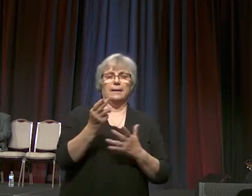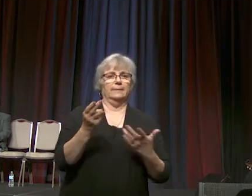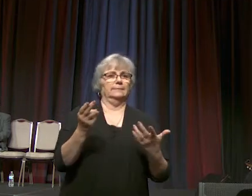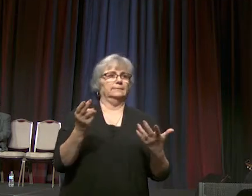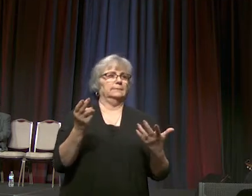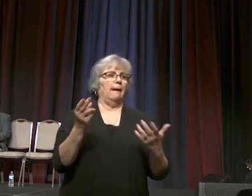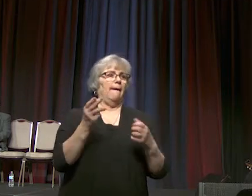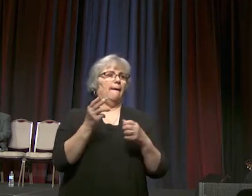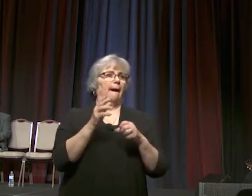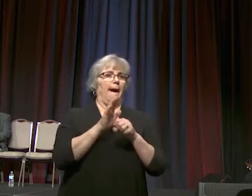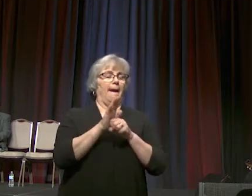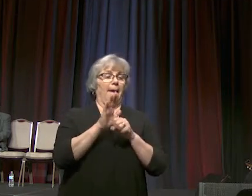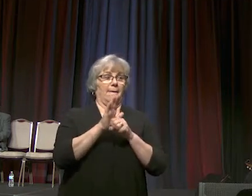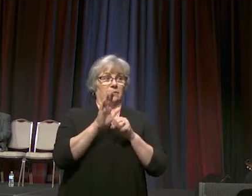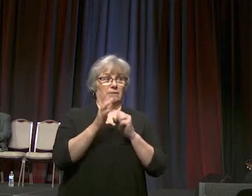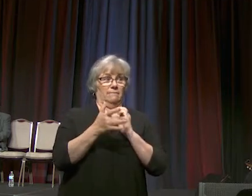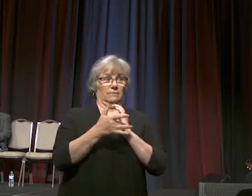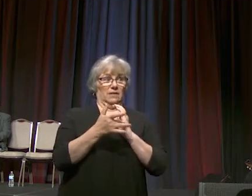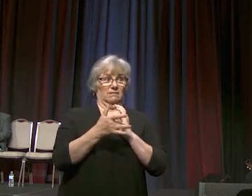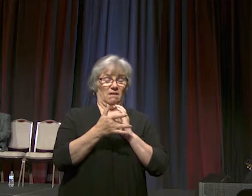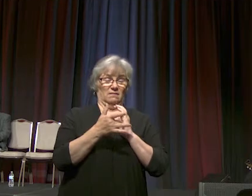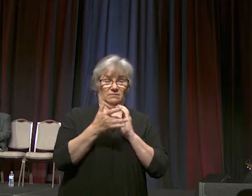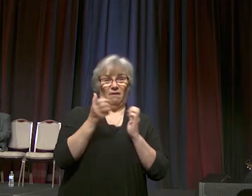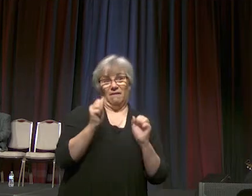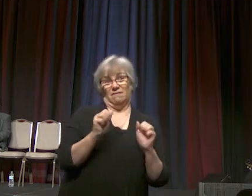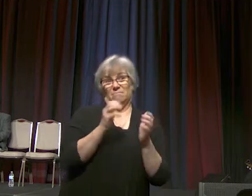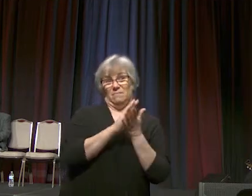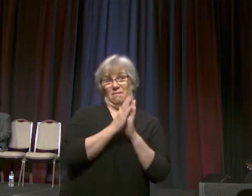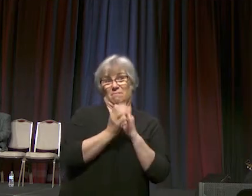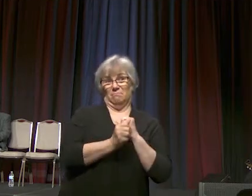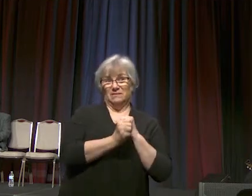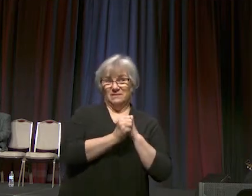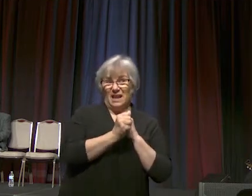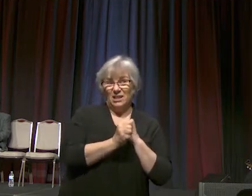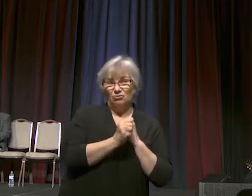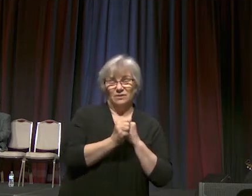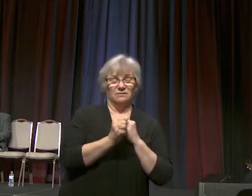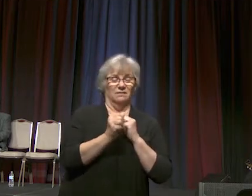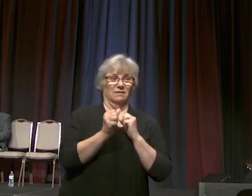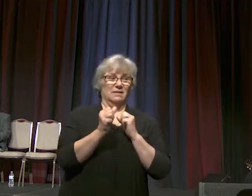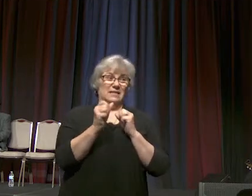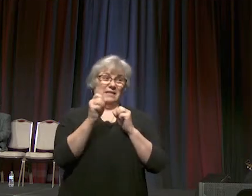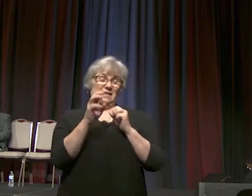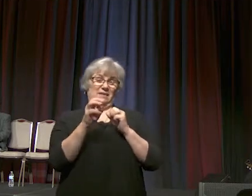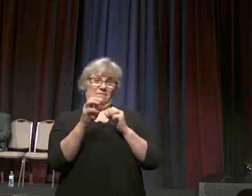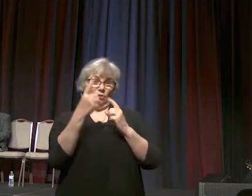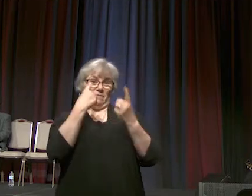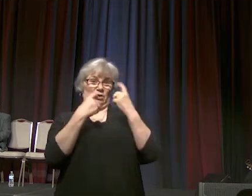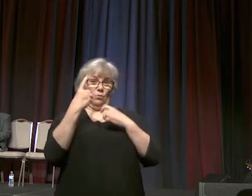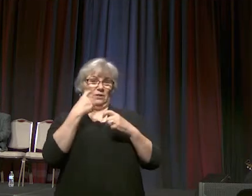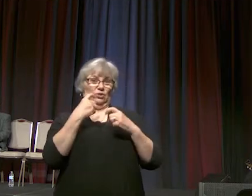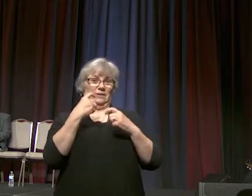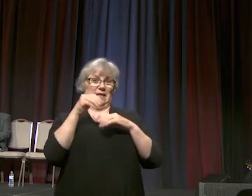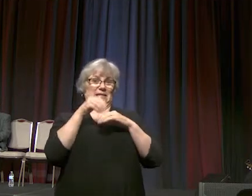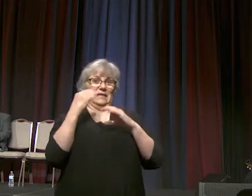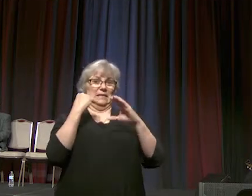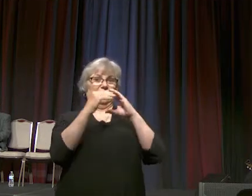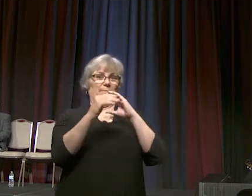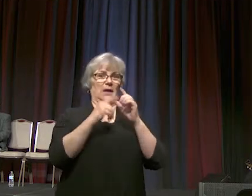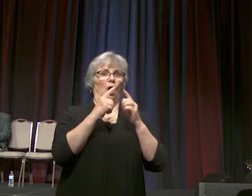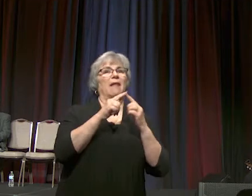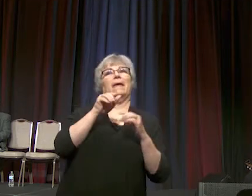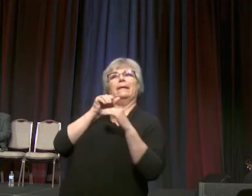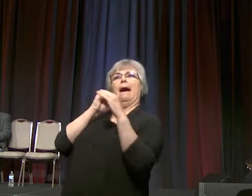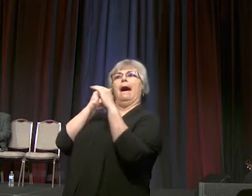enough technology knowledge to be dangerous. So if you have any questions about what I go over, please send an email and I will send it to somebody